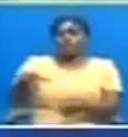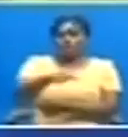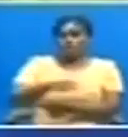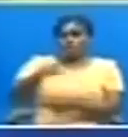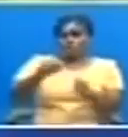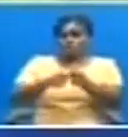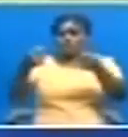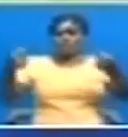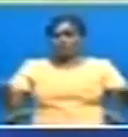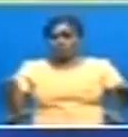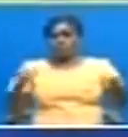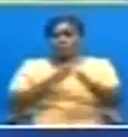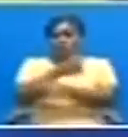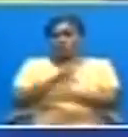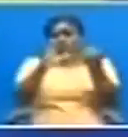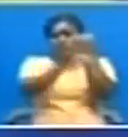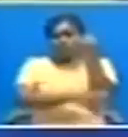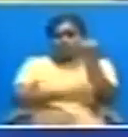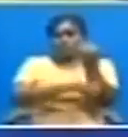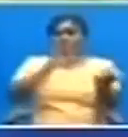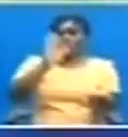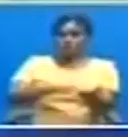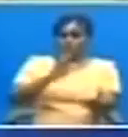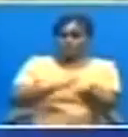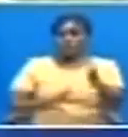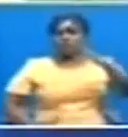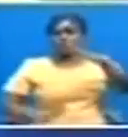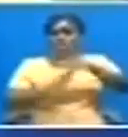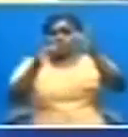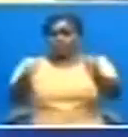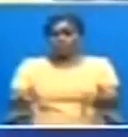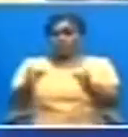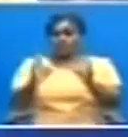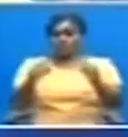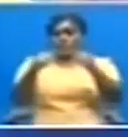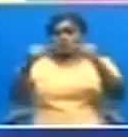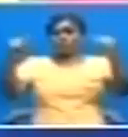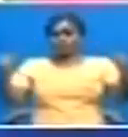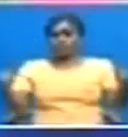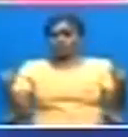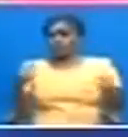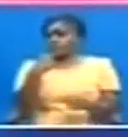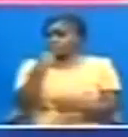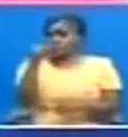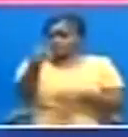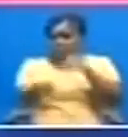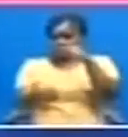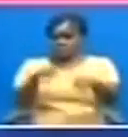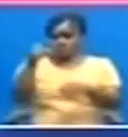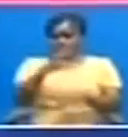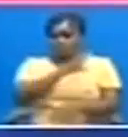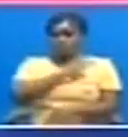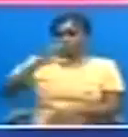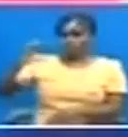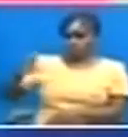Dar es Salaam and across the country. Those remarks were made by top delegate of the UKAWA coalition, John Mnyika, accusing the